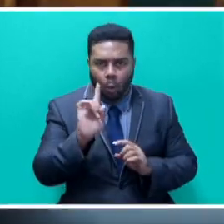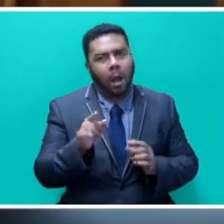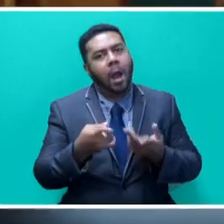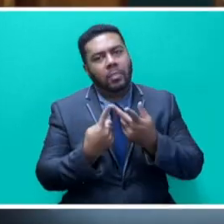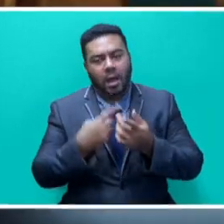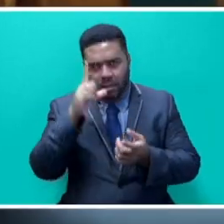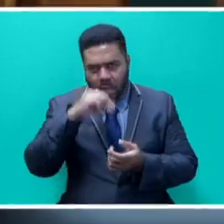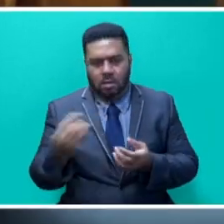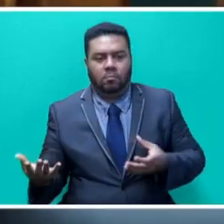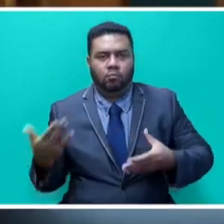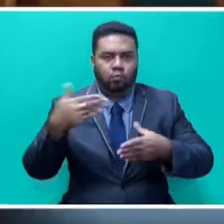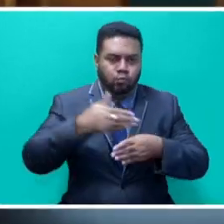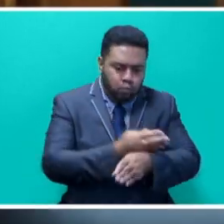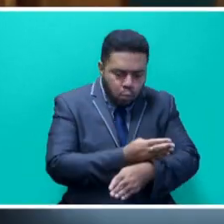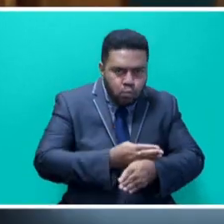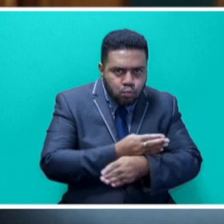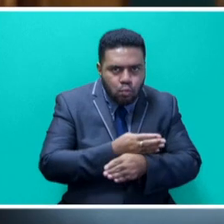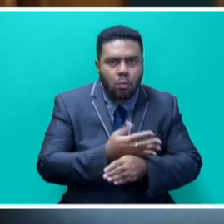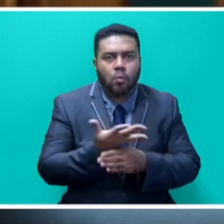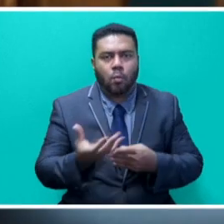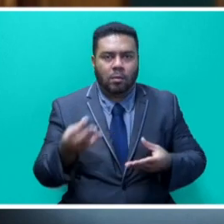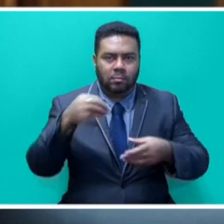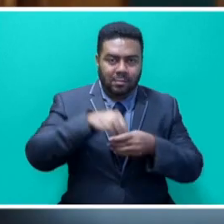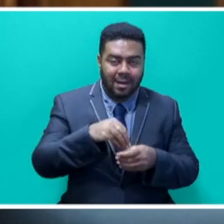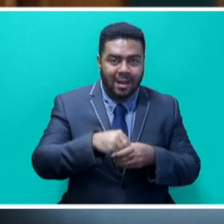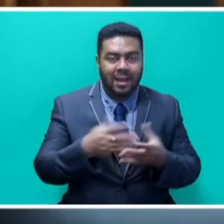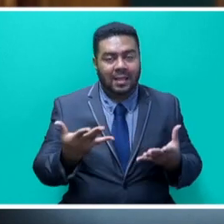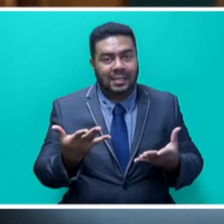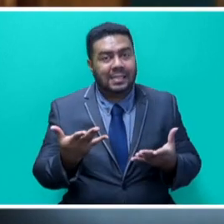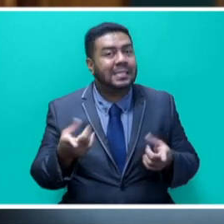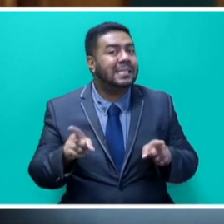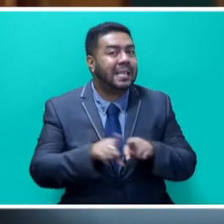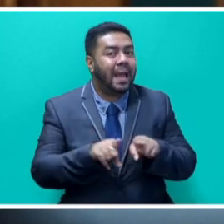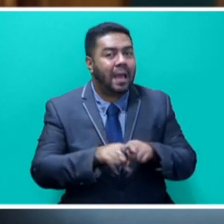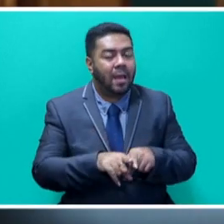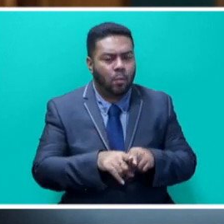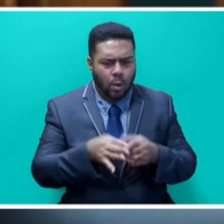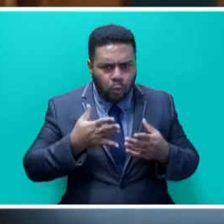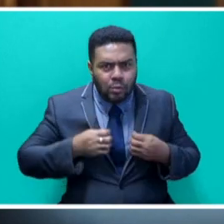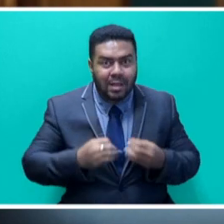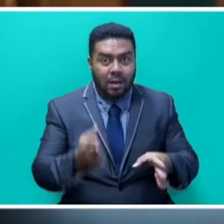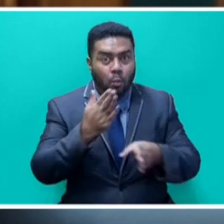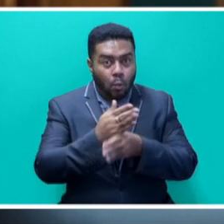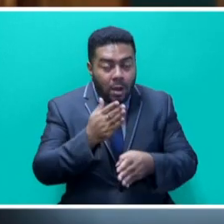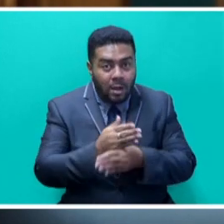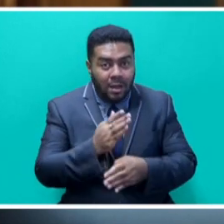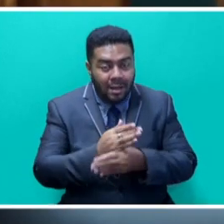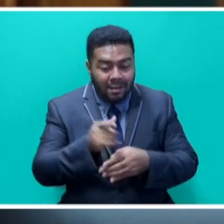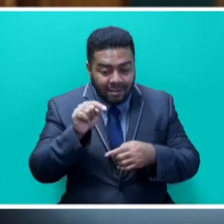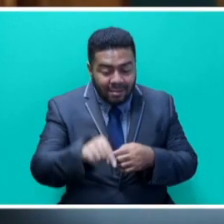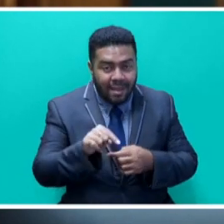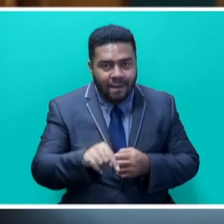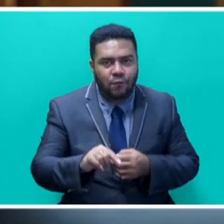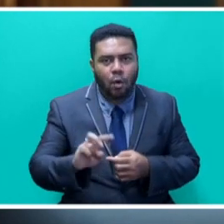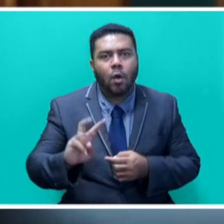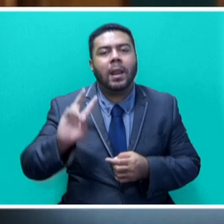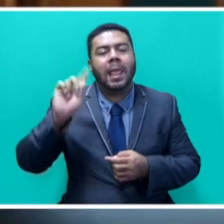million, and the group expects to commence operations from the second quarter of next